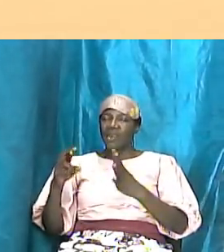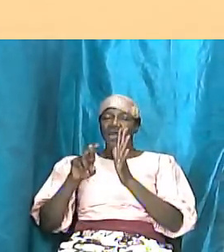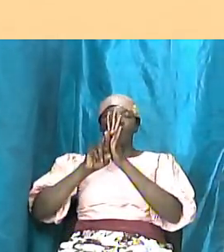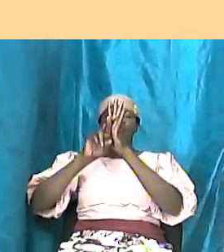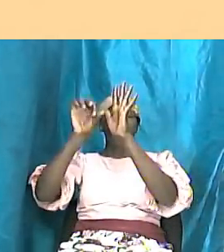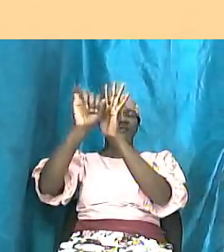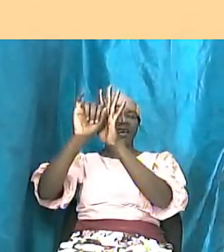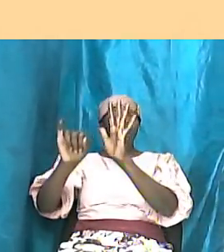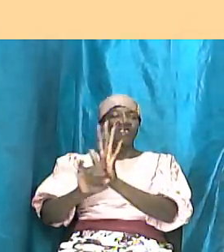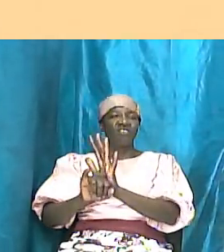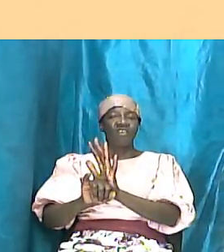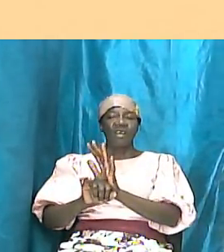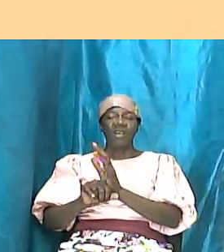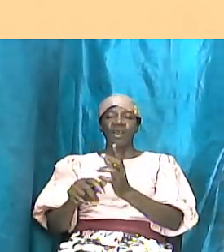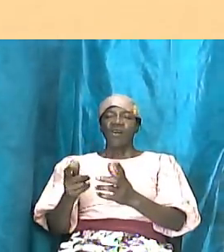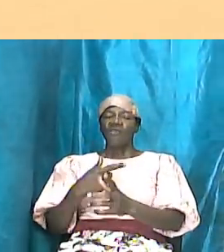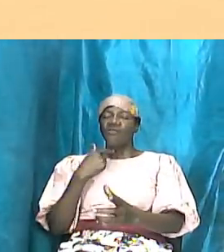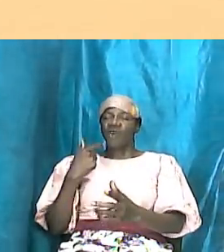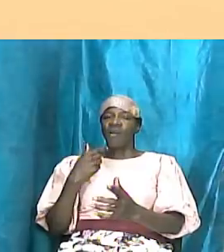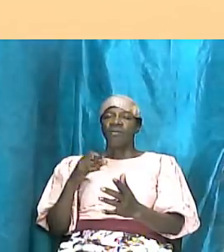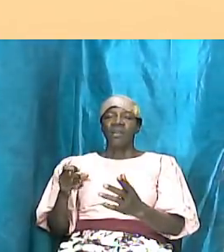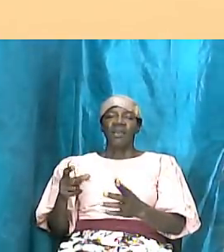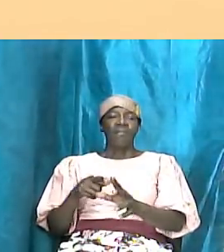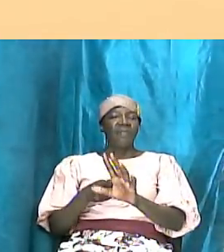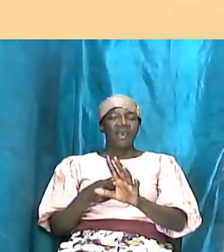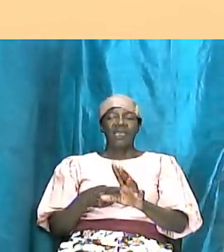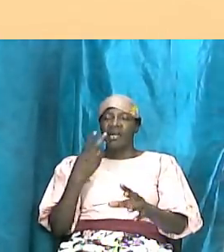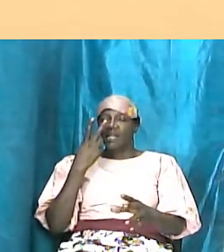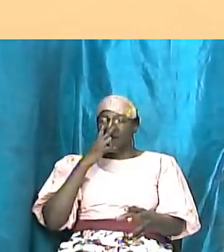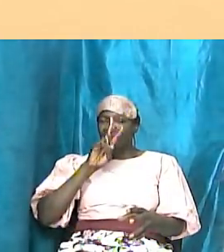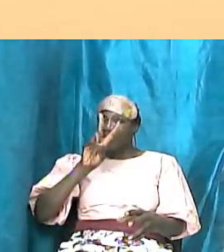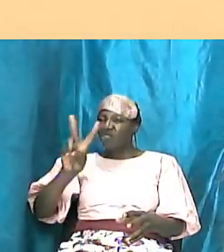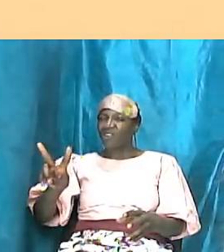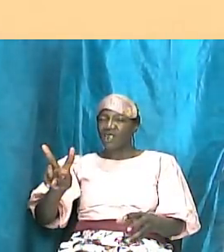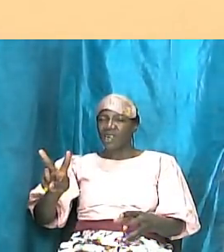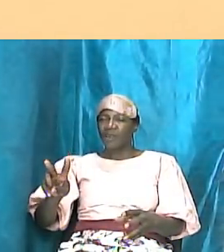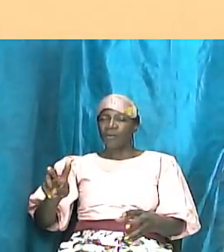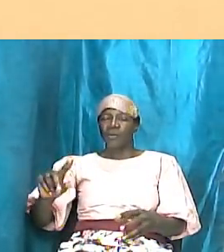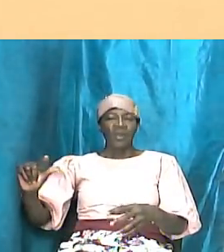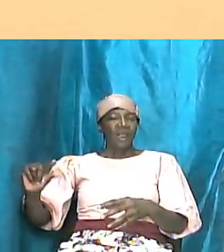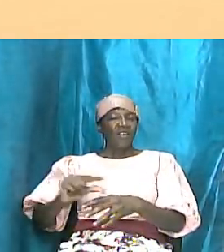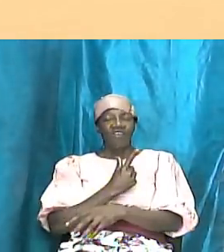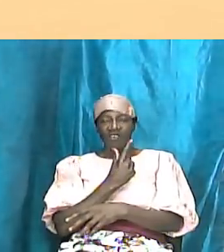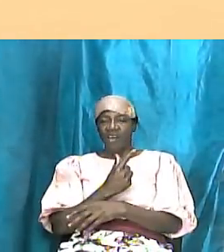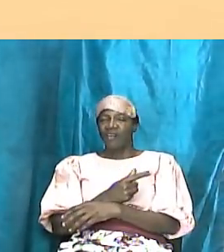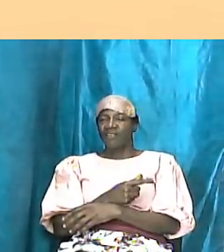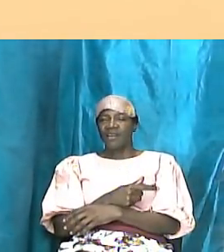was seen what was coming to come. So Genesis,